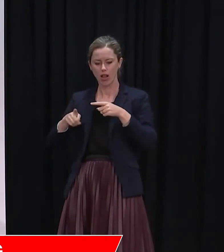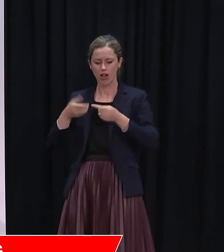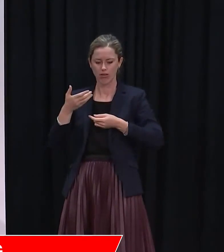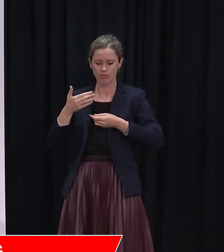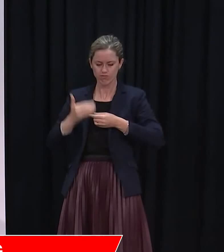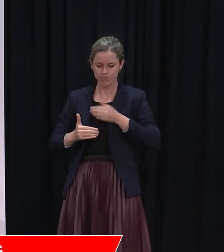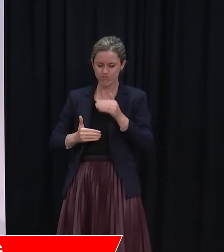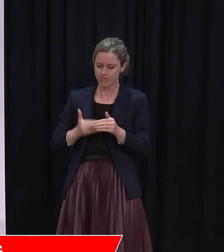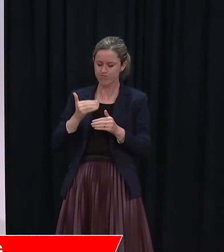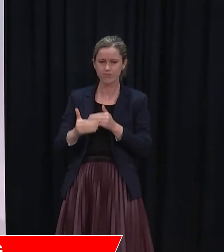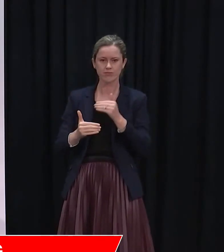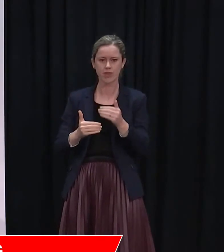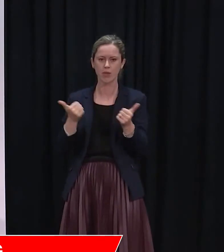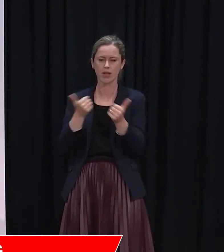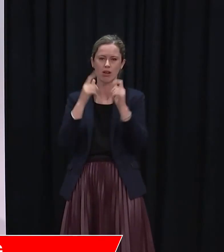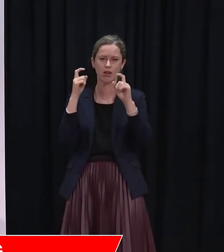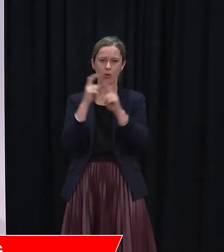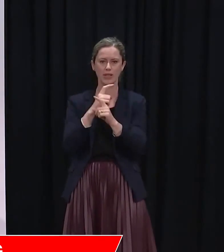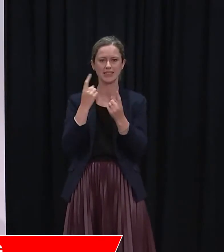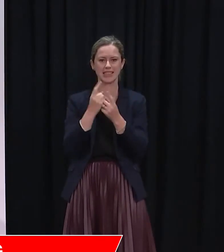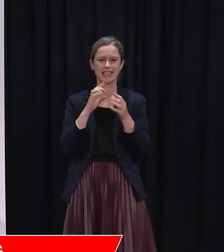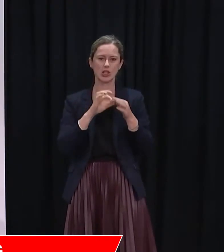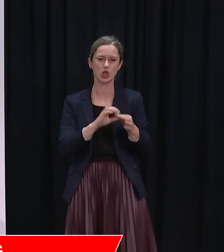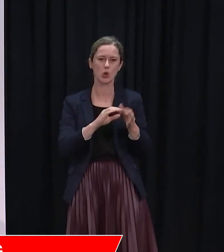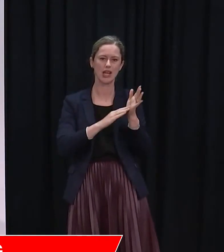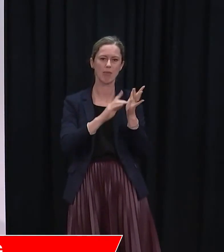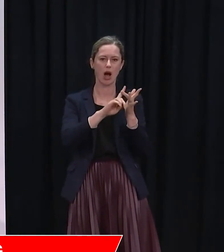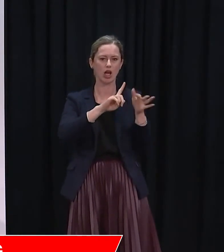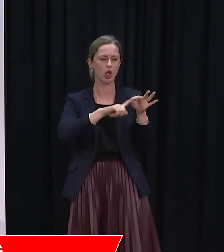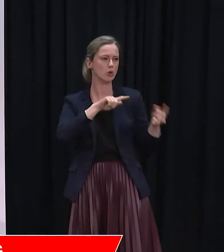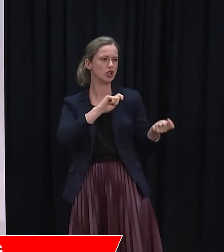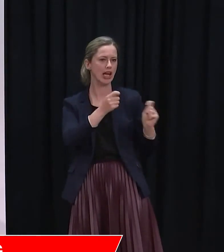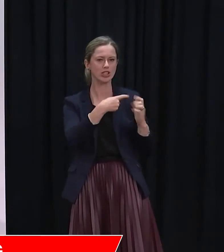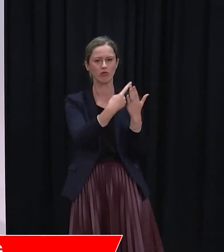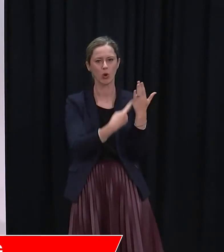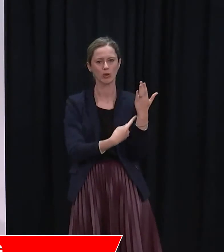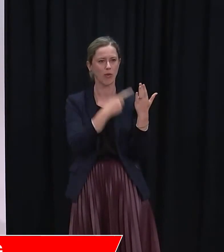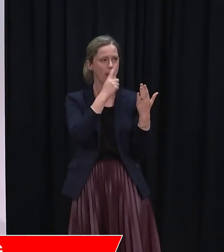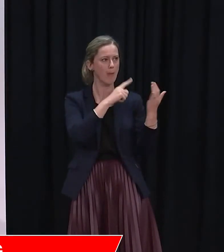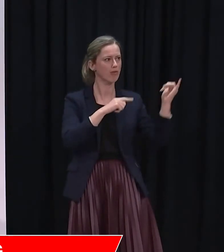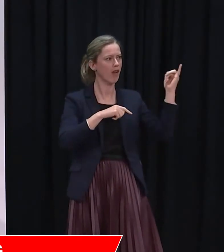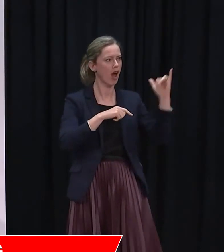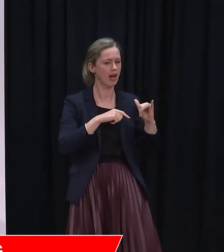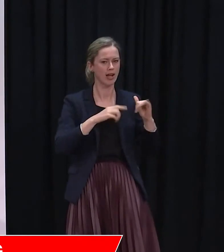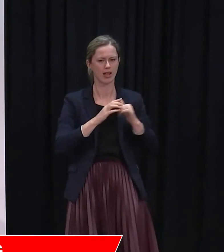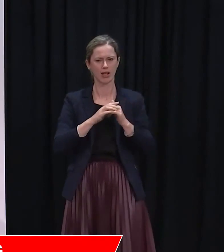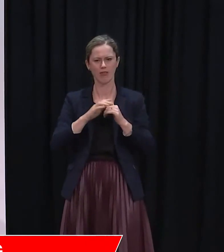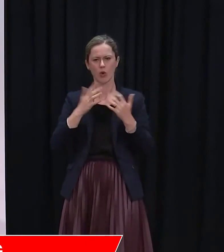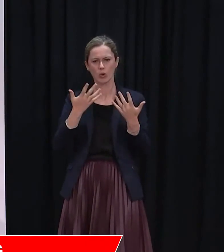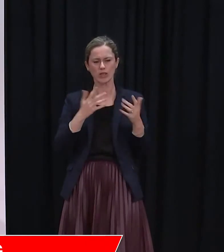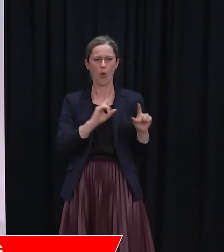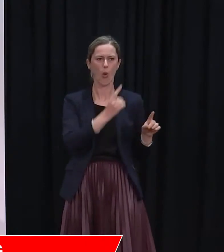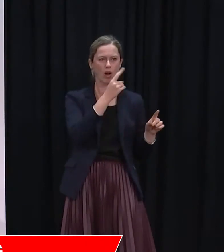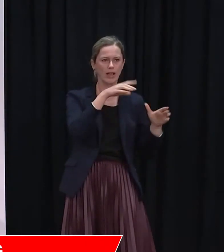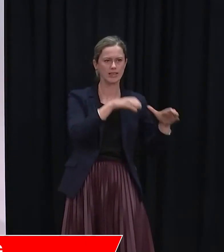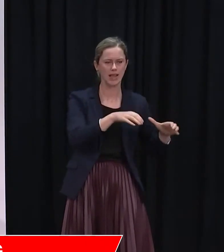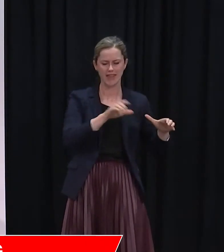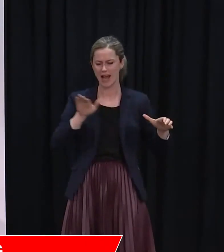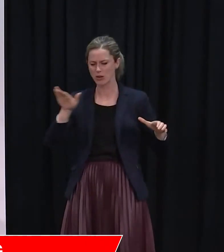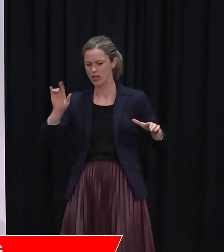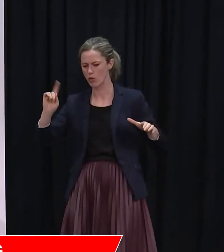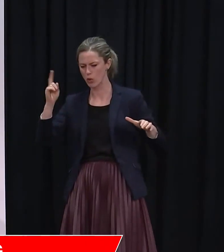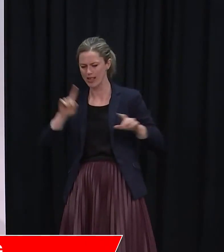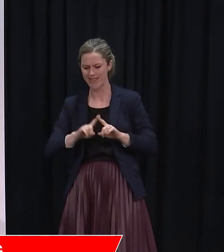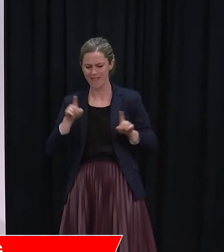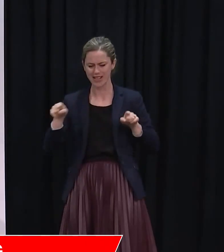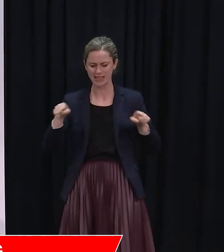that. There's a lot of complexity to consider. Of course, we have to consider the fact that the situation in Auckland and outside of Auckland is different, so we've got to make sure that we're